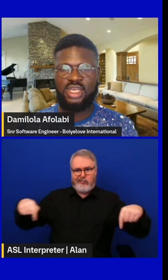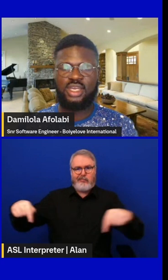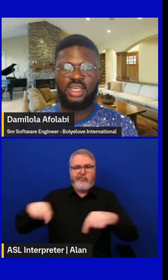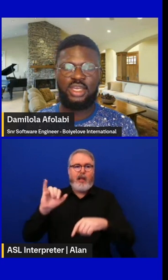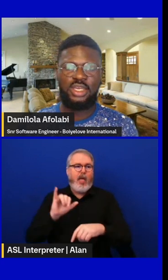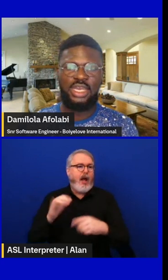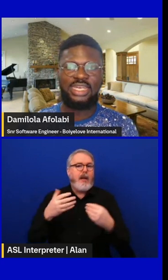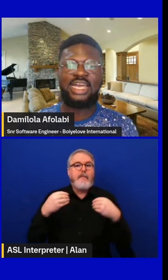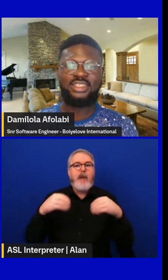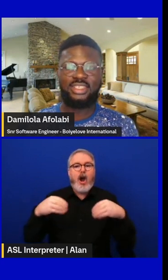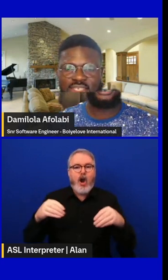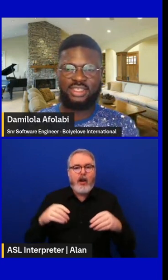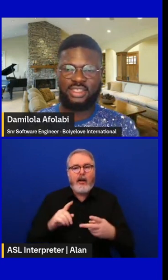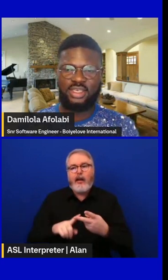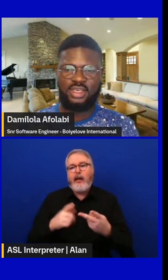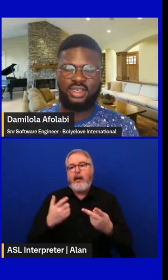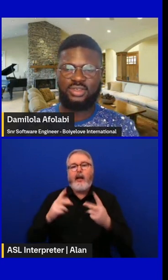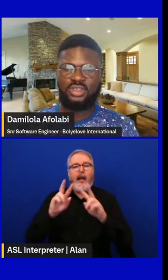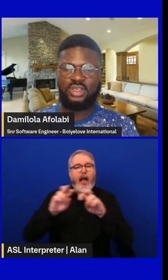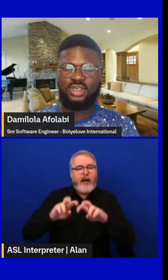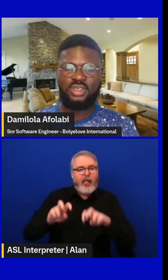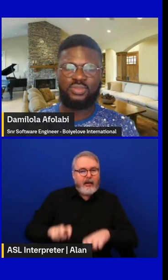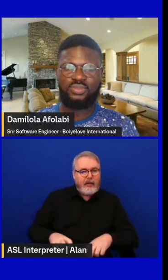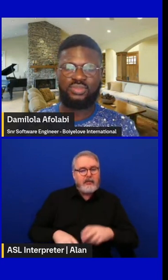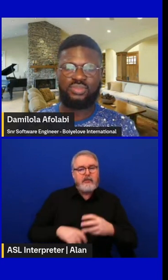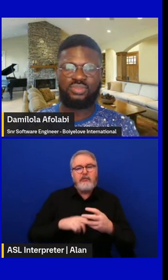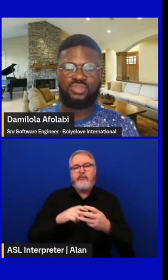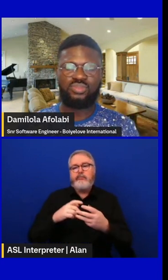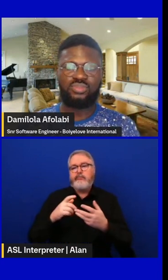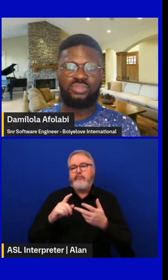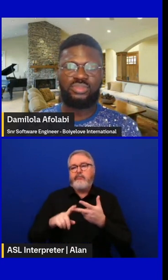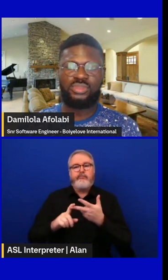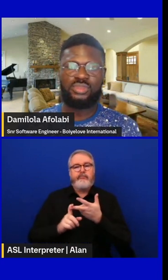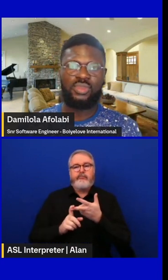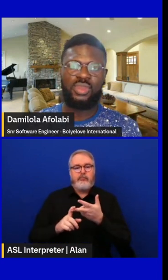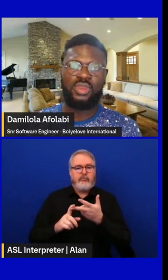marketing, analytics.